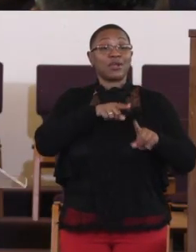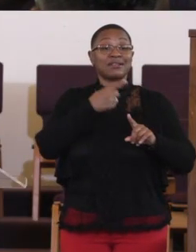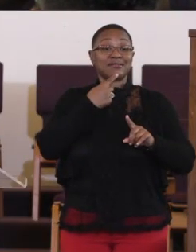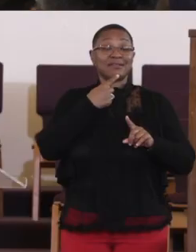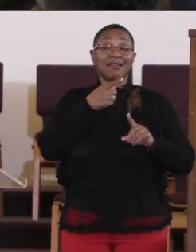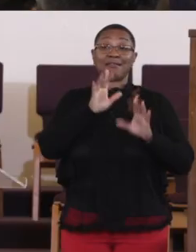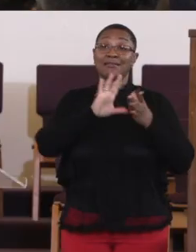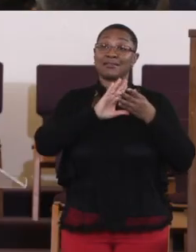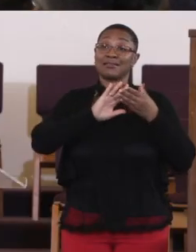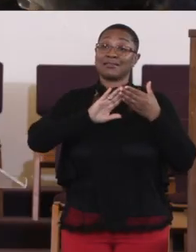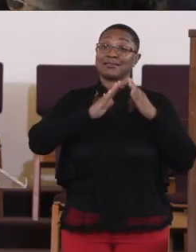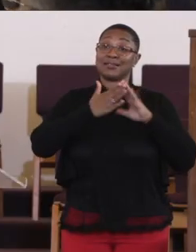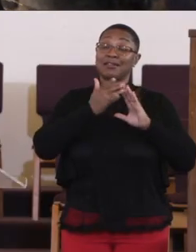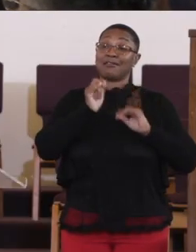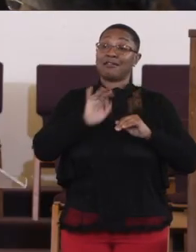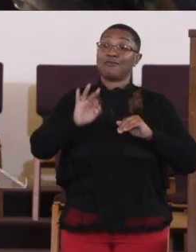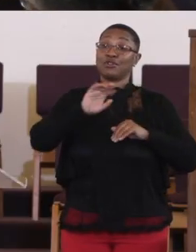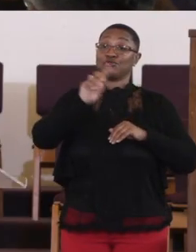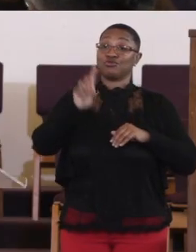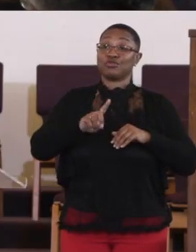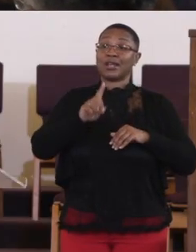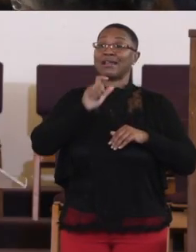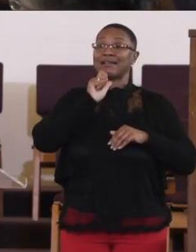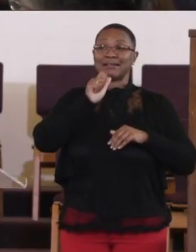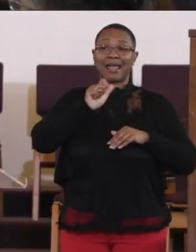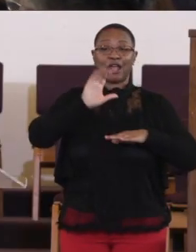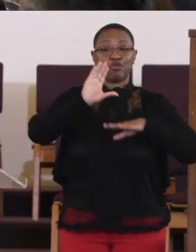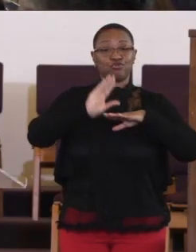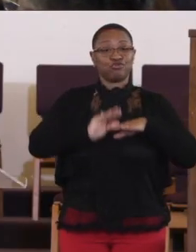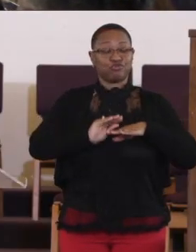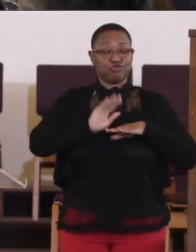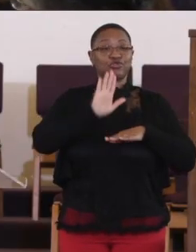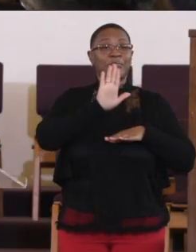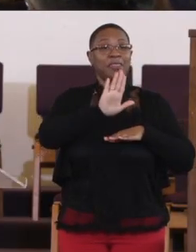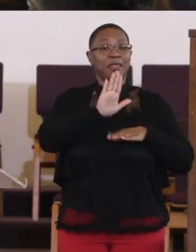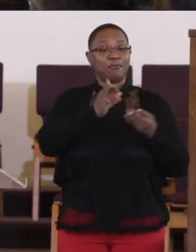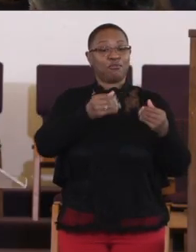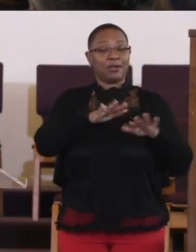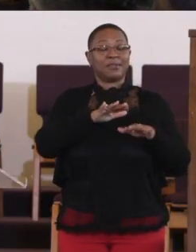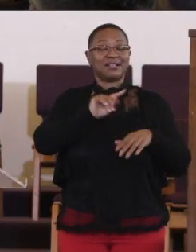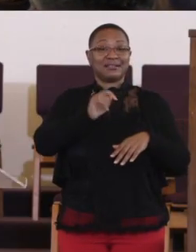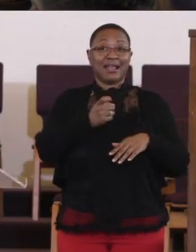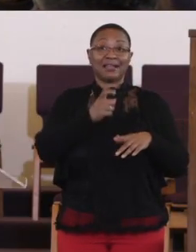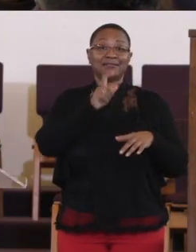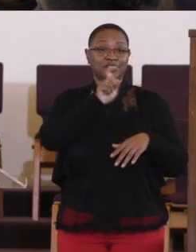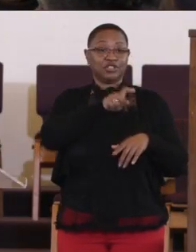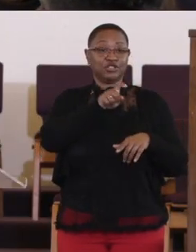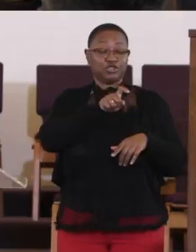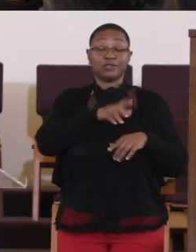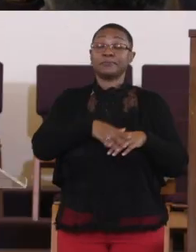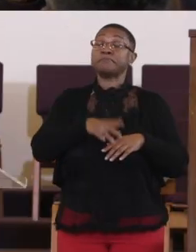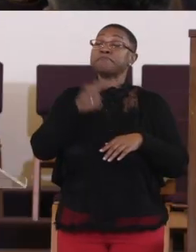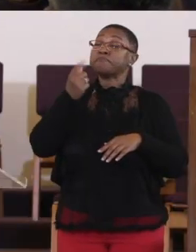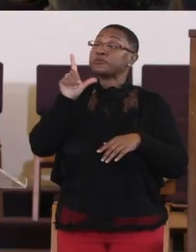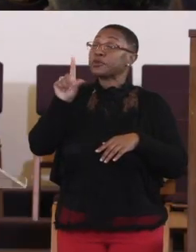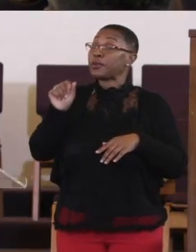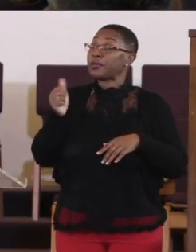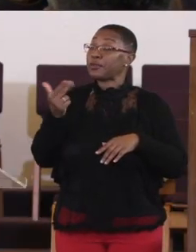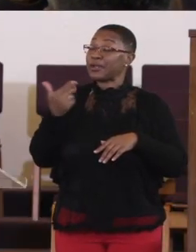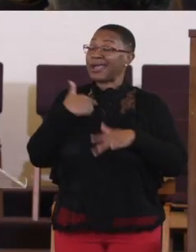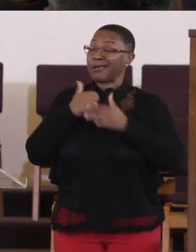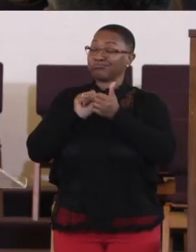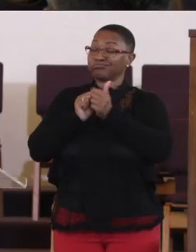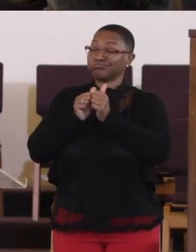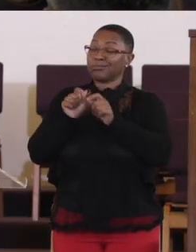city of Detroit had not reduced the assessments the way they should have. When I ran for mayor in 2013,